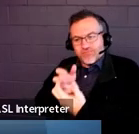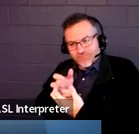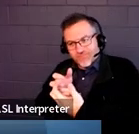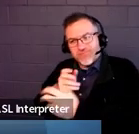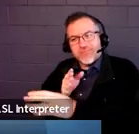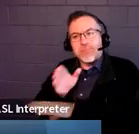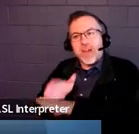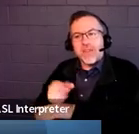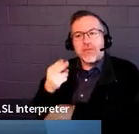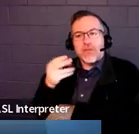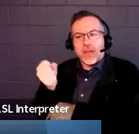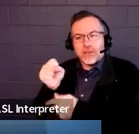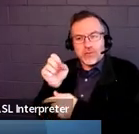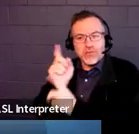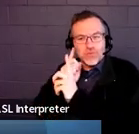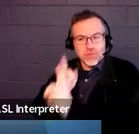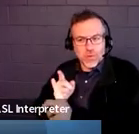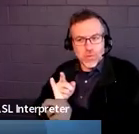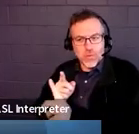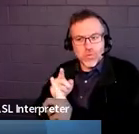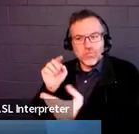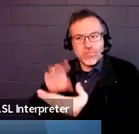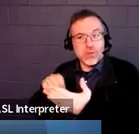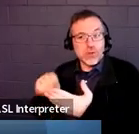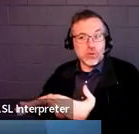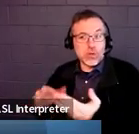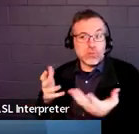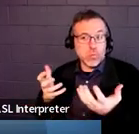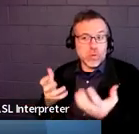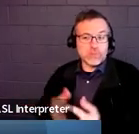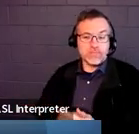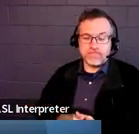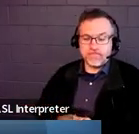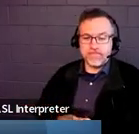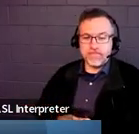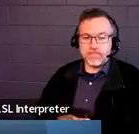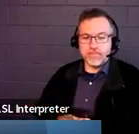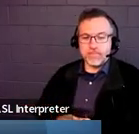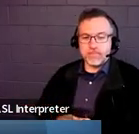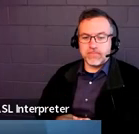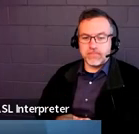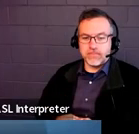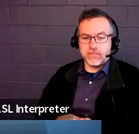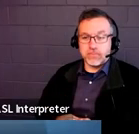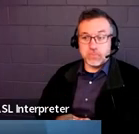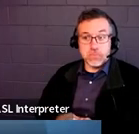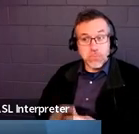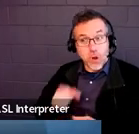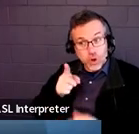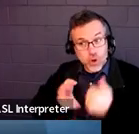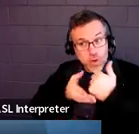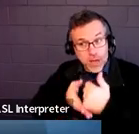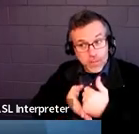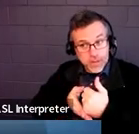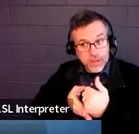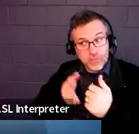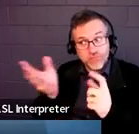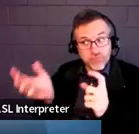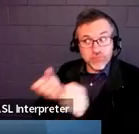student is moving, is planning towards, or we helping them plan towards.